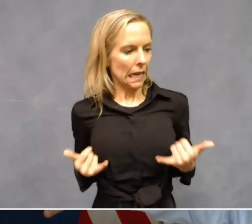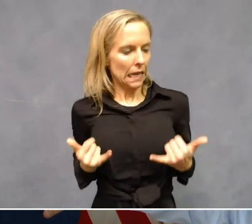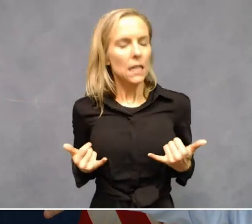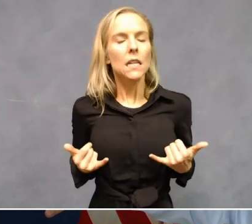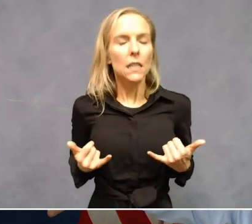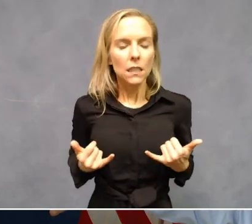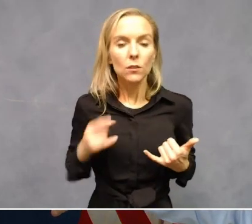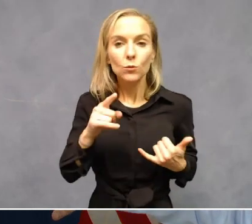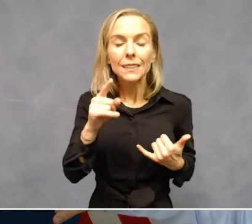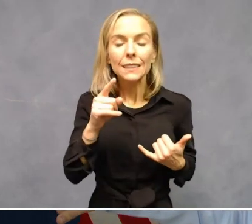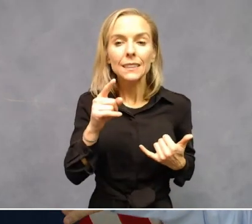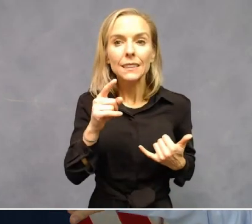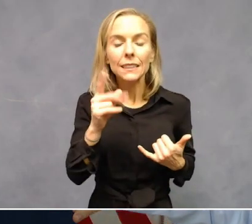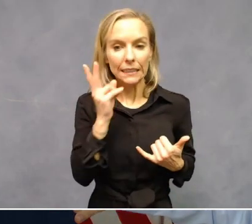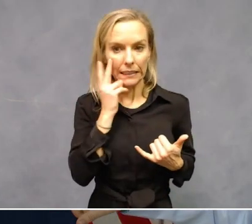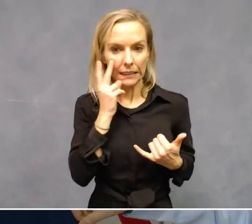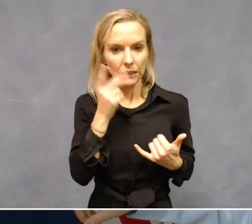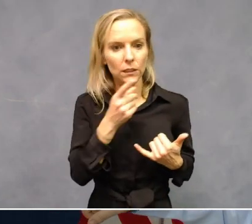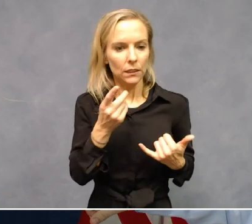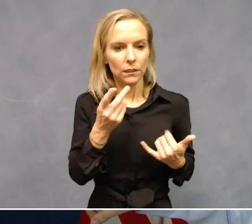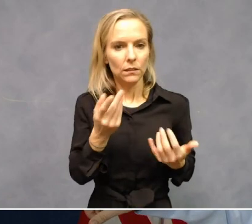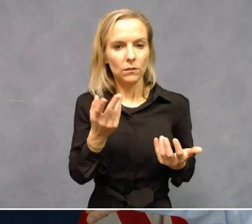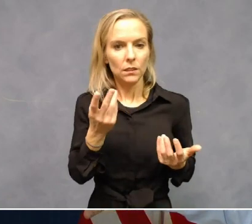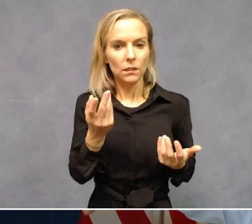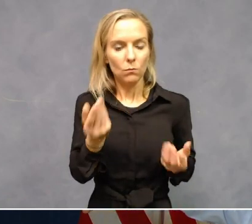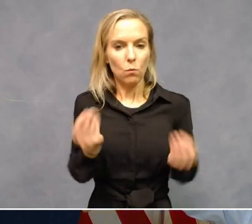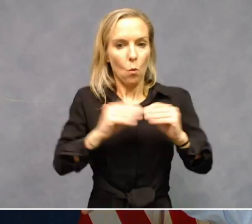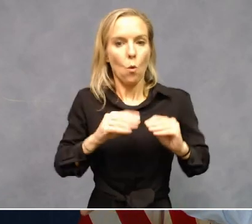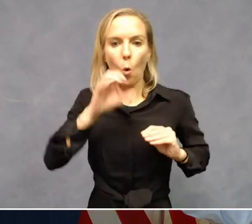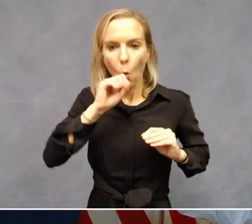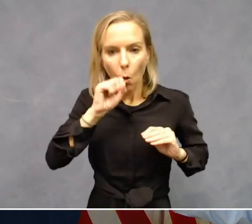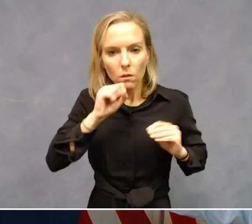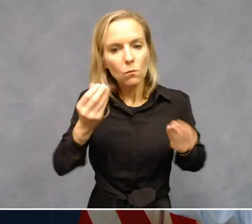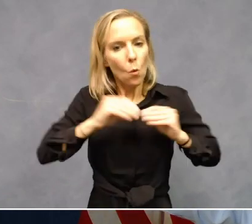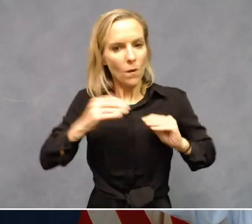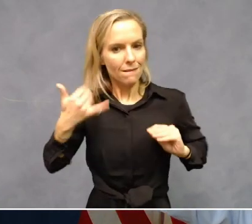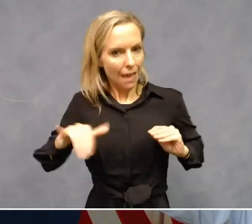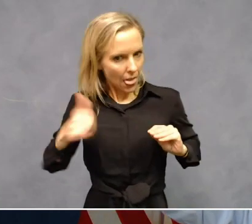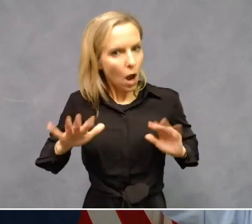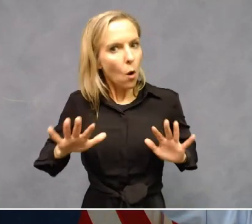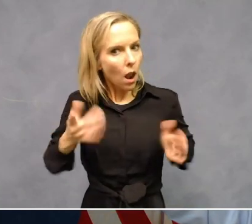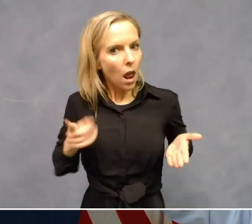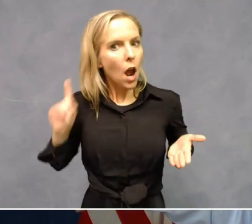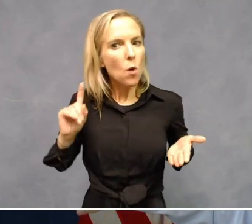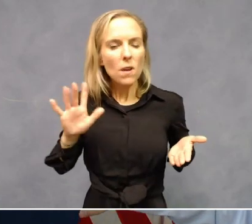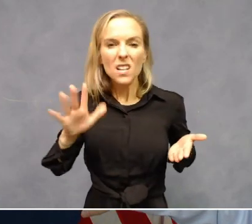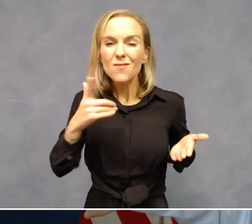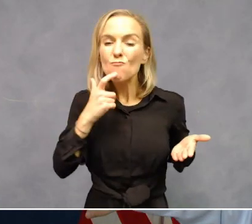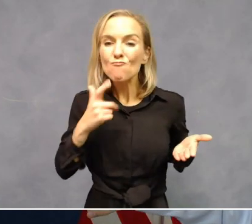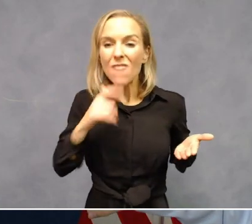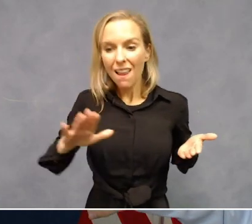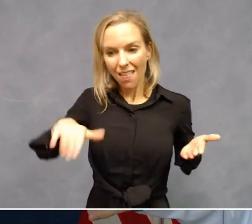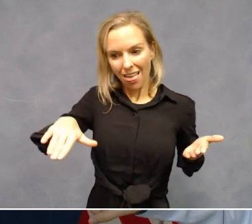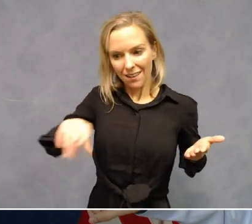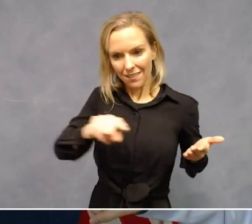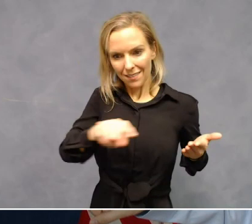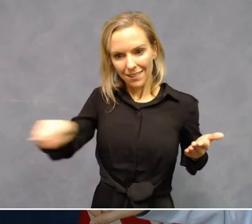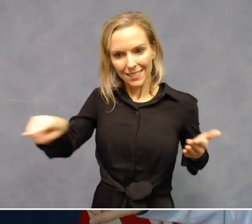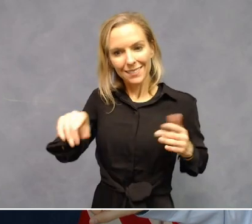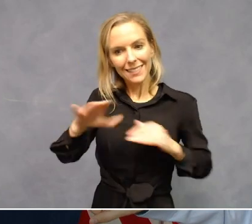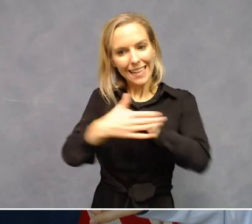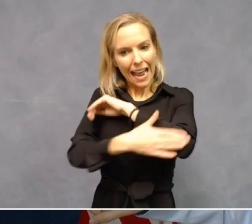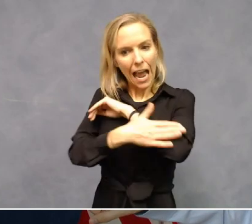seen is a lot more orange, a lot more yellow, but all that red down at the Tennessee border has been